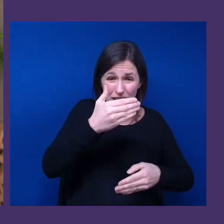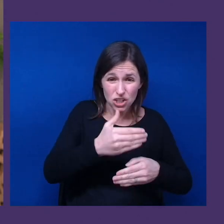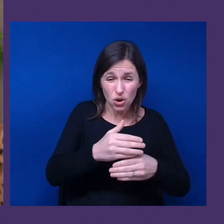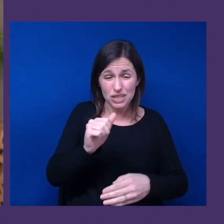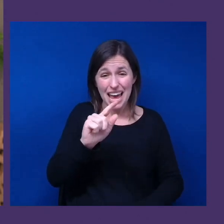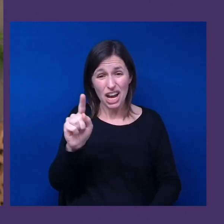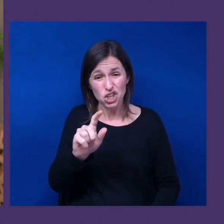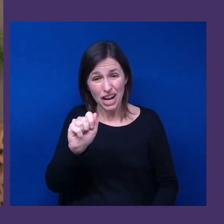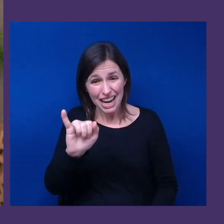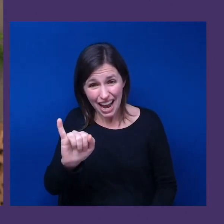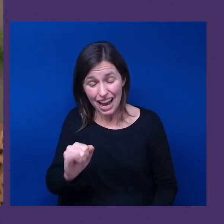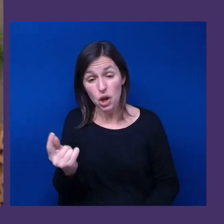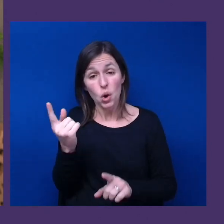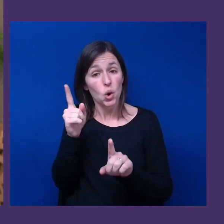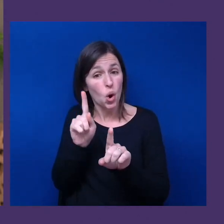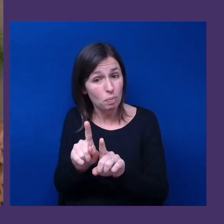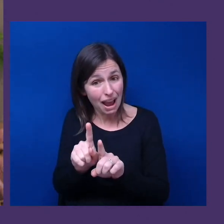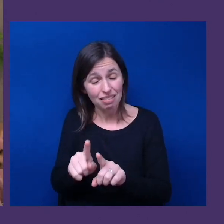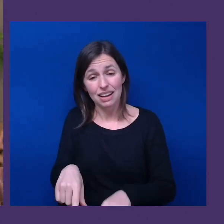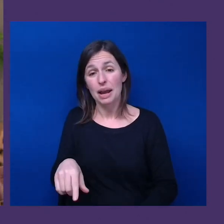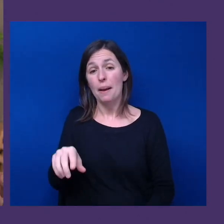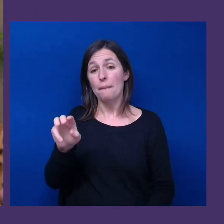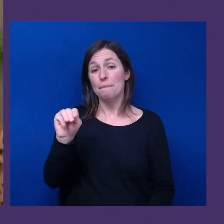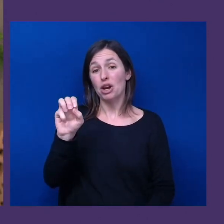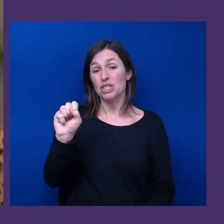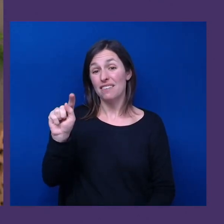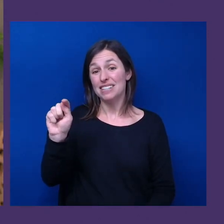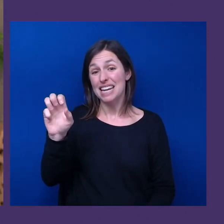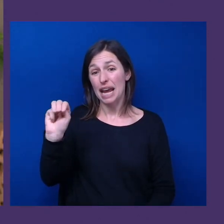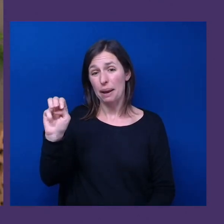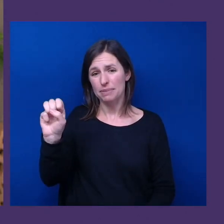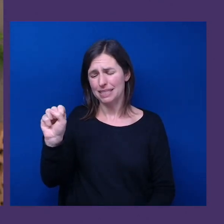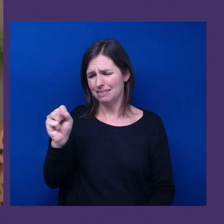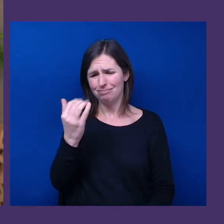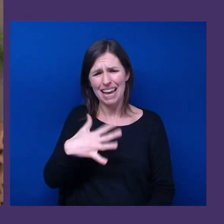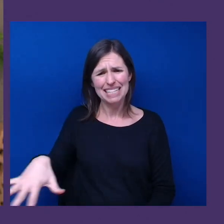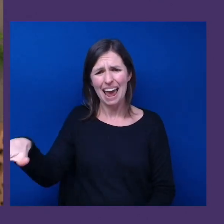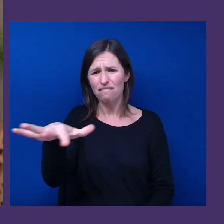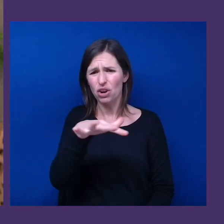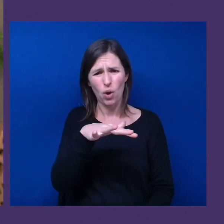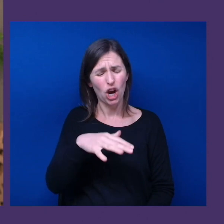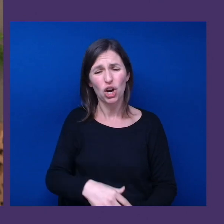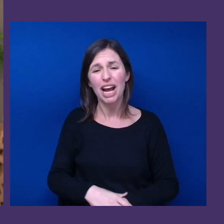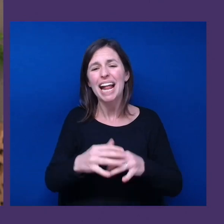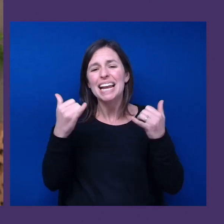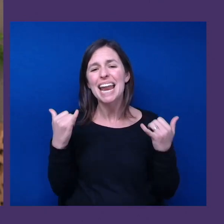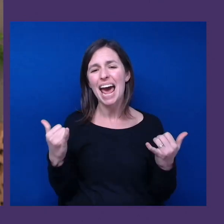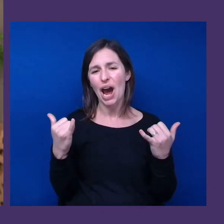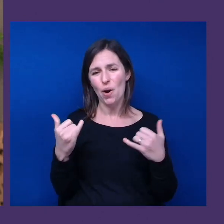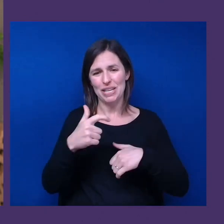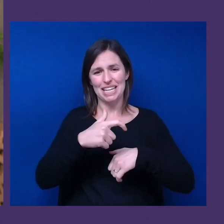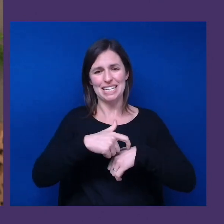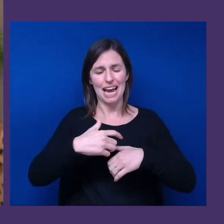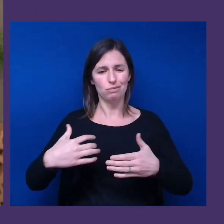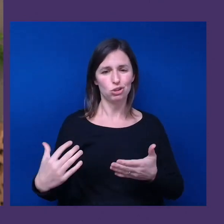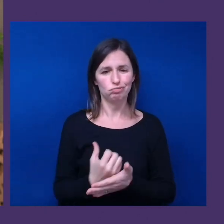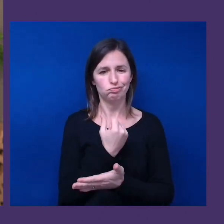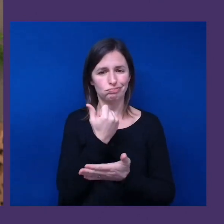Azure AI, in Copilot and in Microsoft Teams. It's everywhere. Now